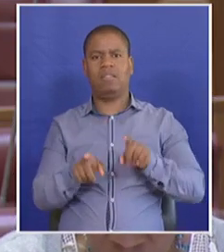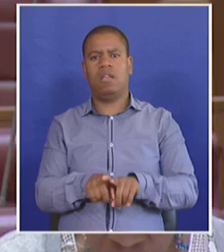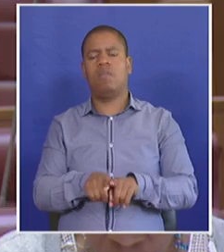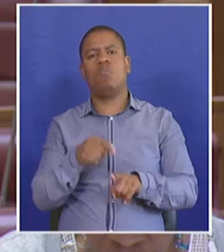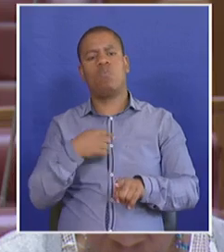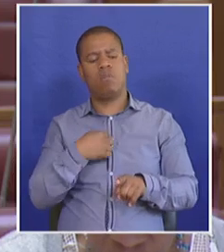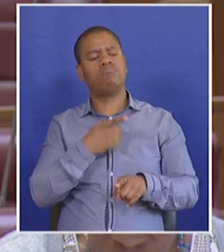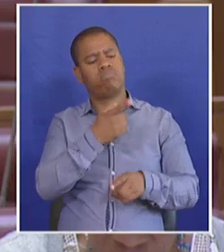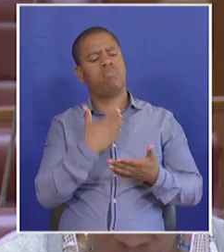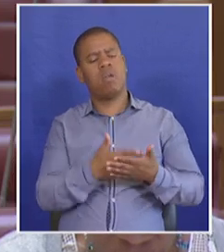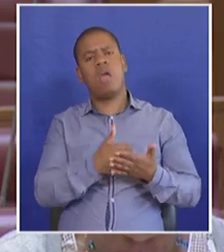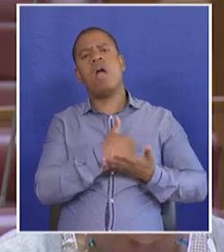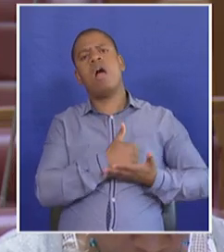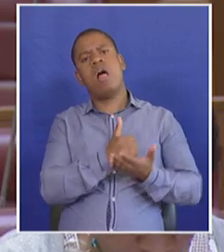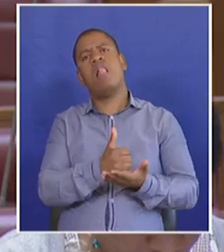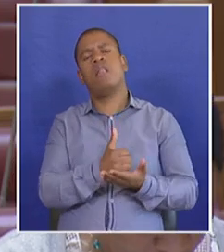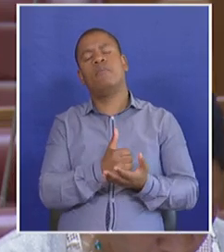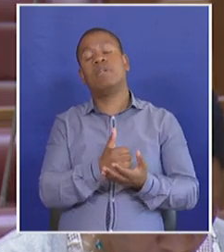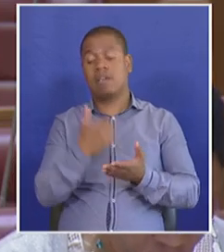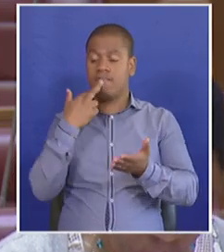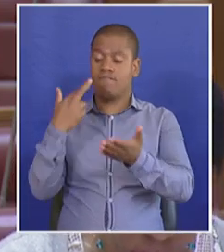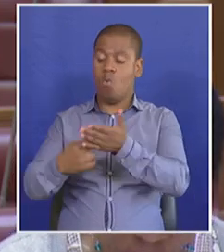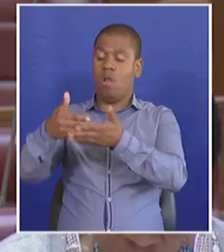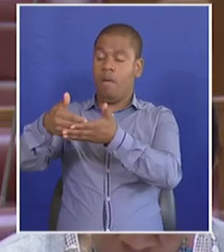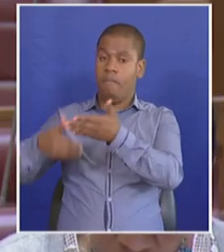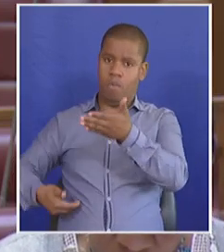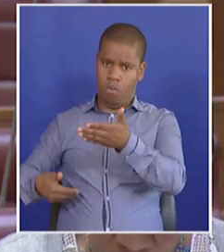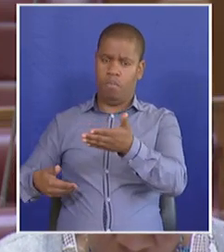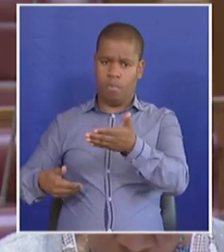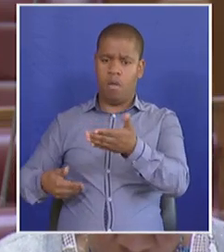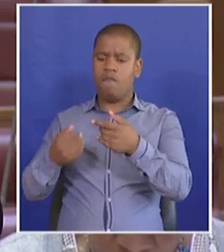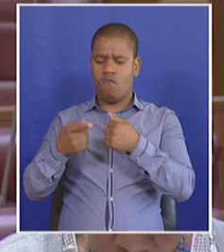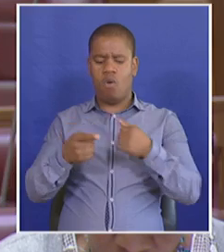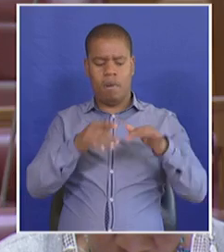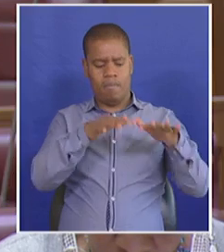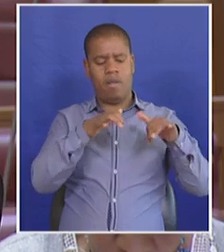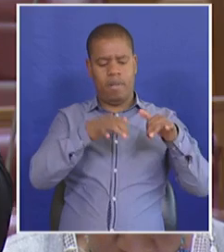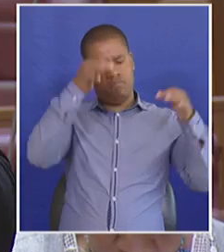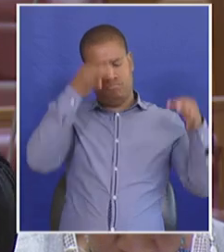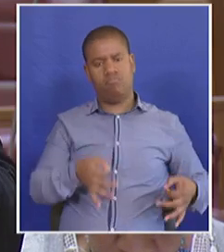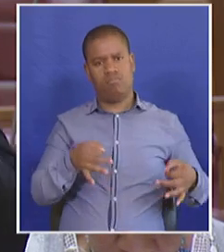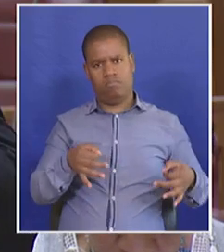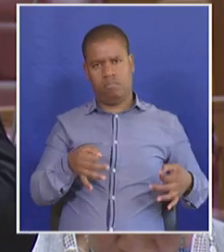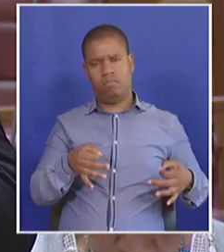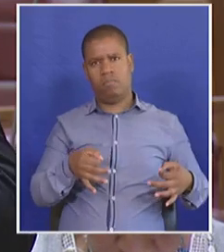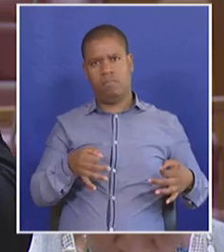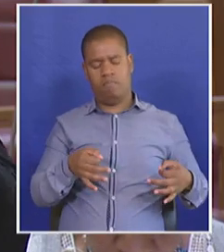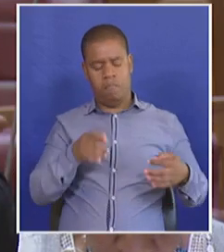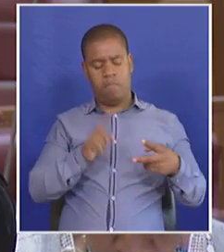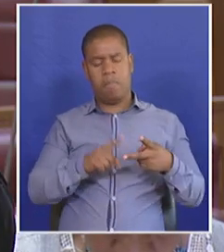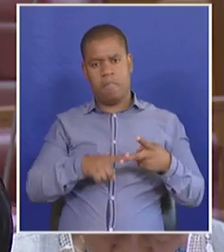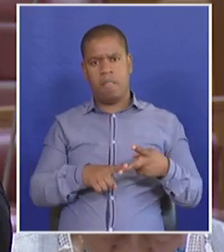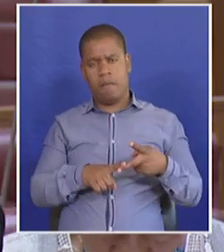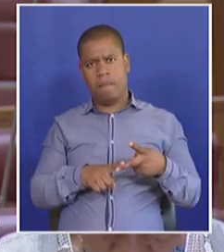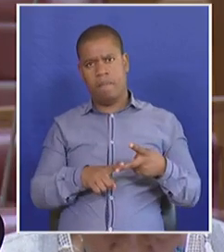it will help you to look at the report as per the resolution of Parliament, and look and away